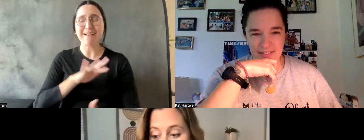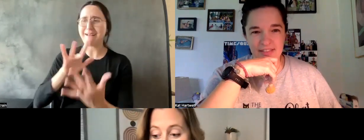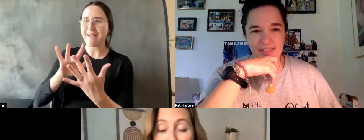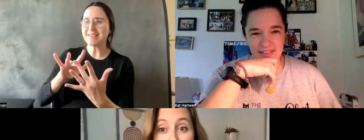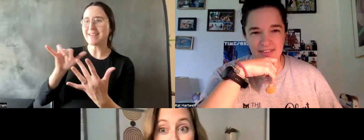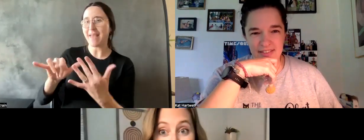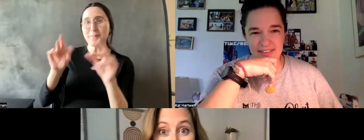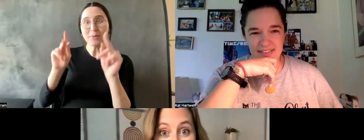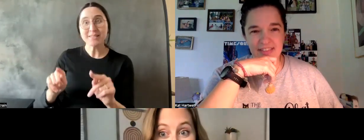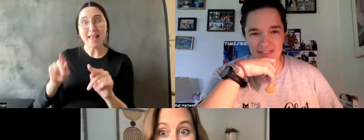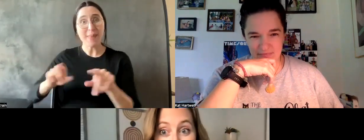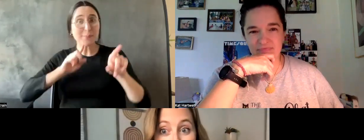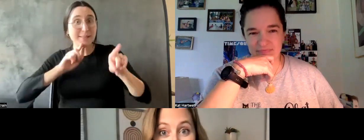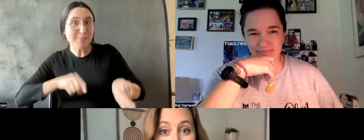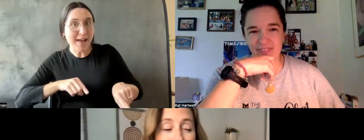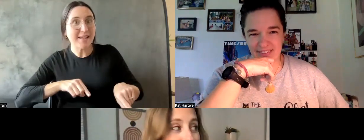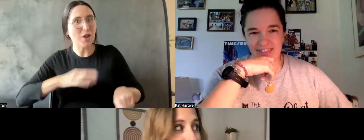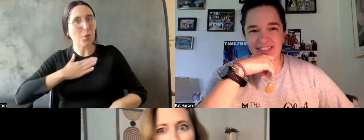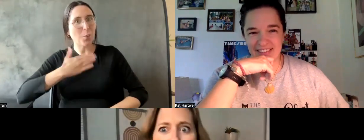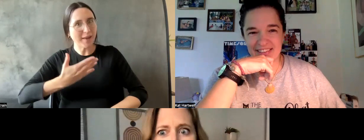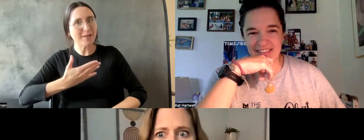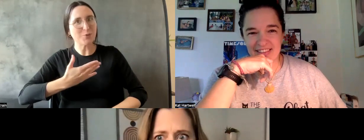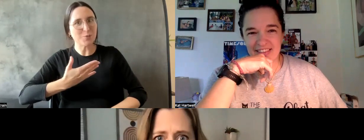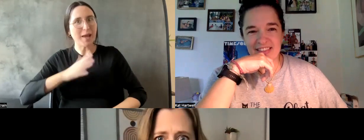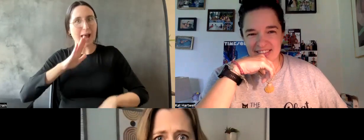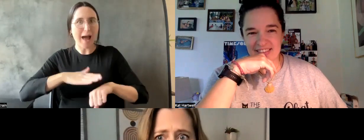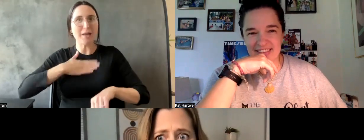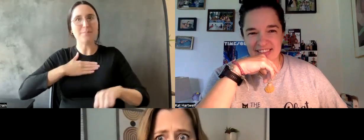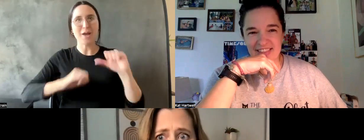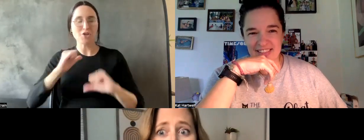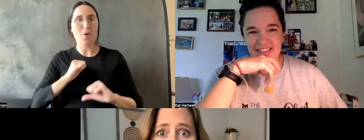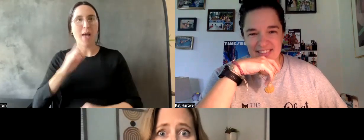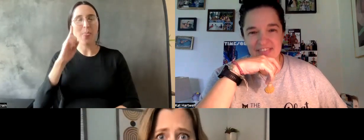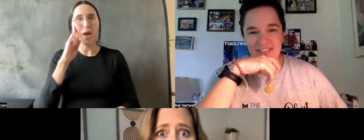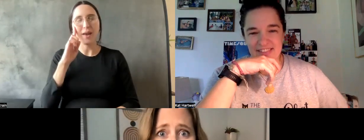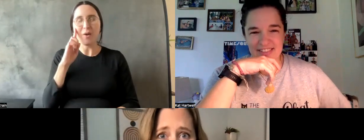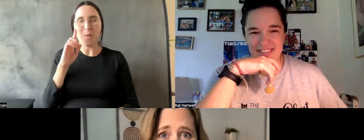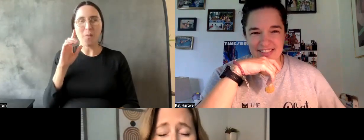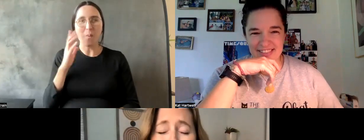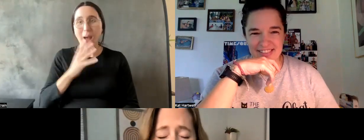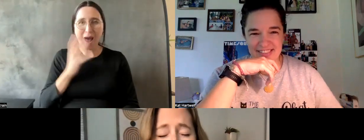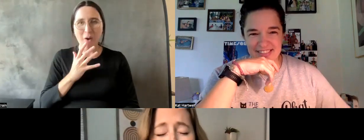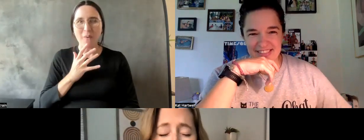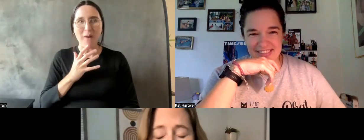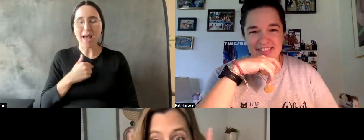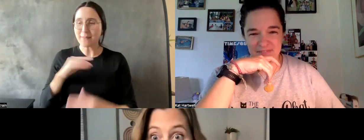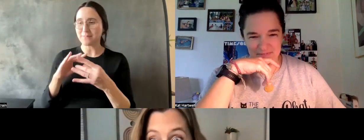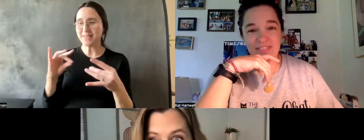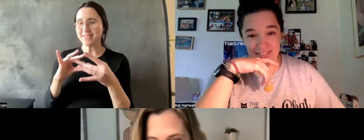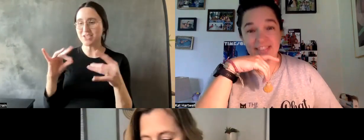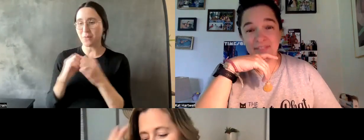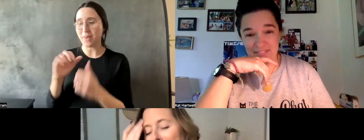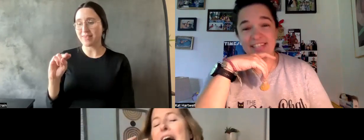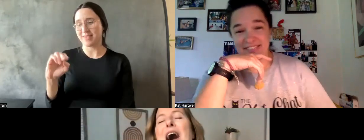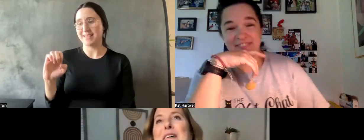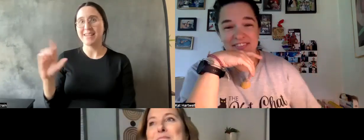gosh, like I'm going to be able to get this guy on my show. And I remember telling him, oh my gosh, I'm messaging with Neil Bledsoe like right now. Like this is so